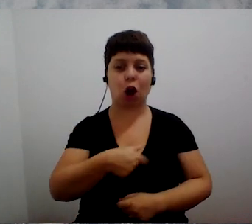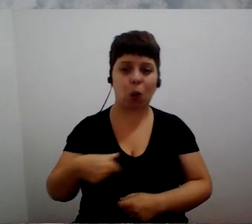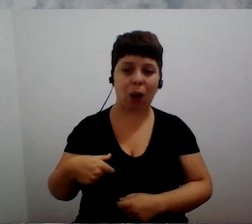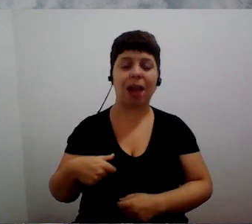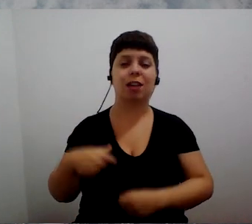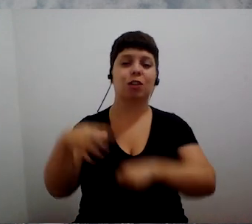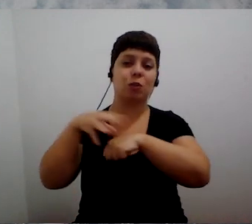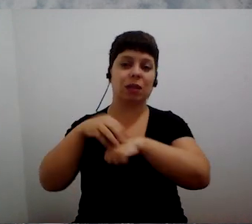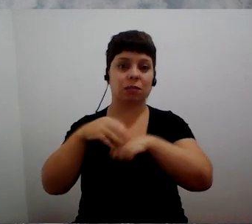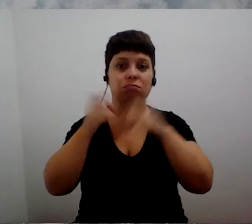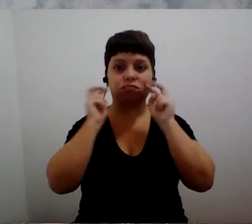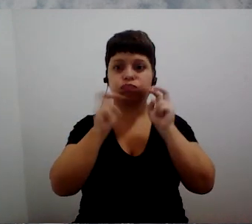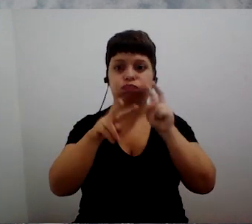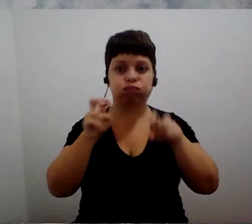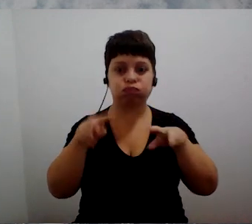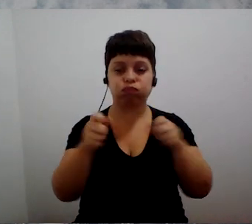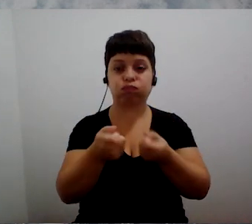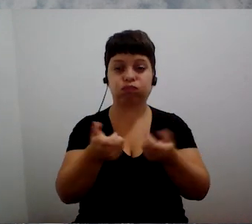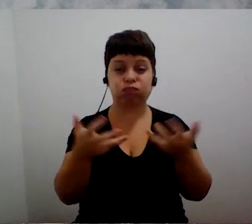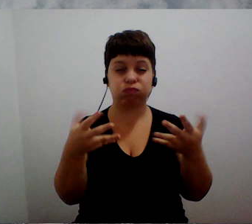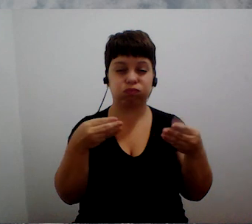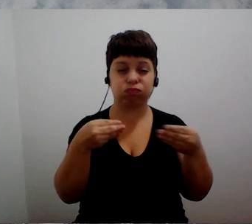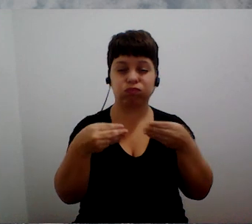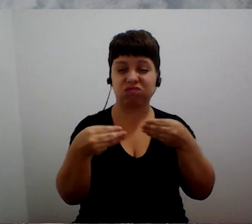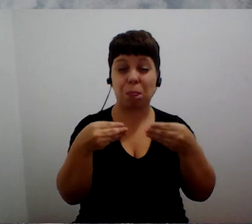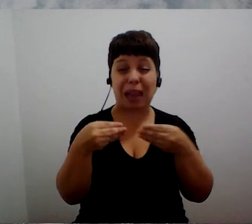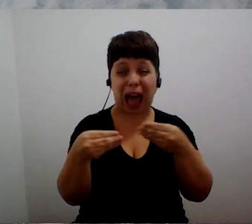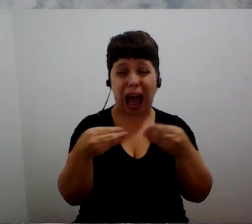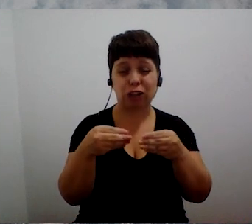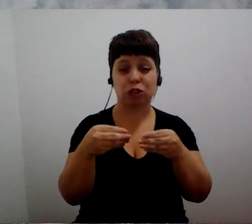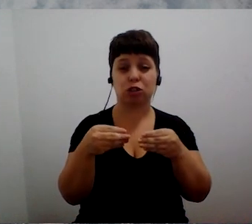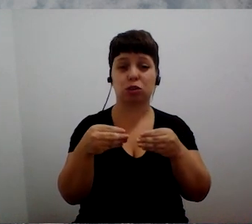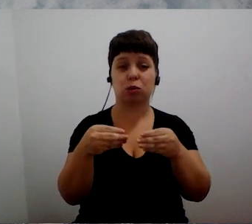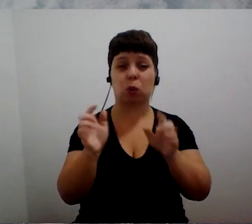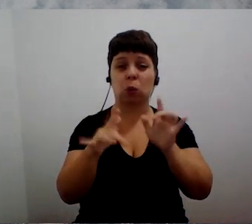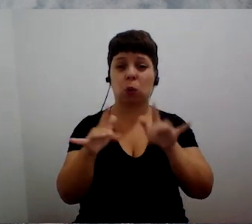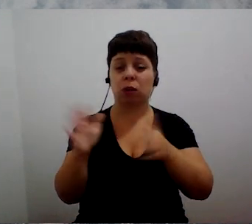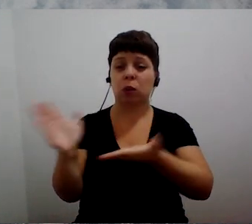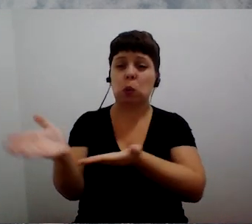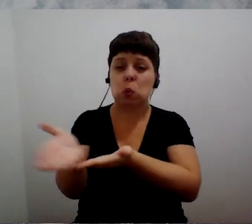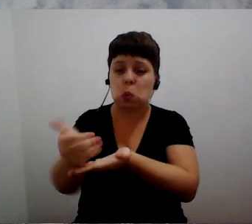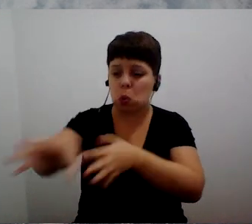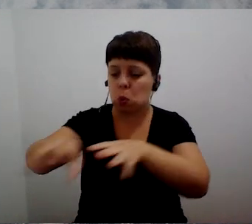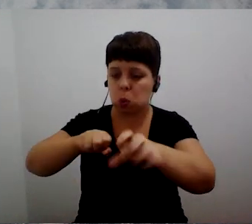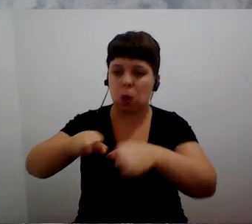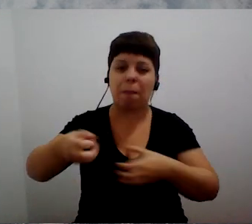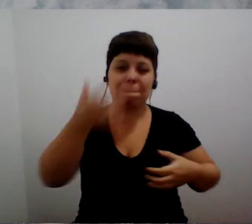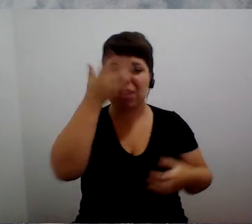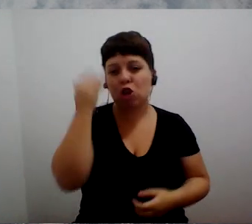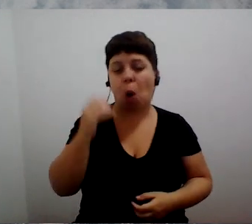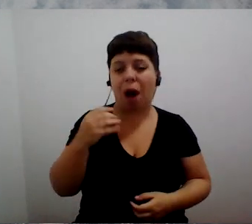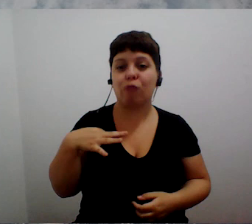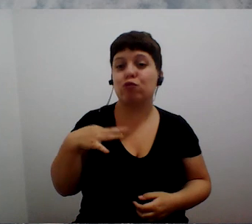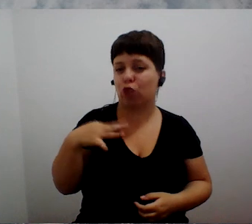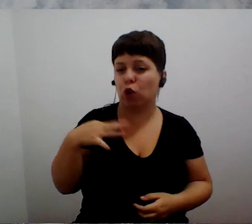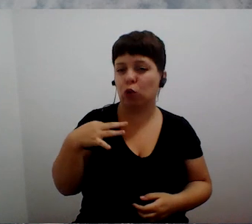it happened strongly in Norway and Sweden, but we could see the amount of plastic and litter that